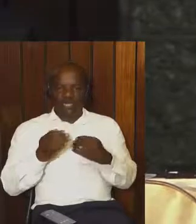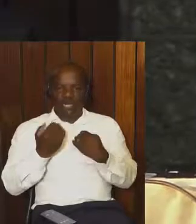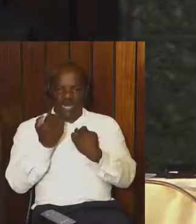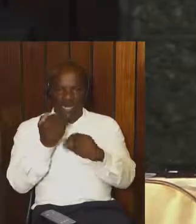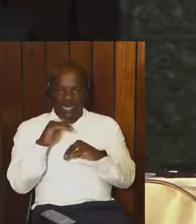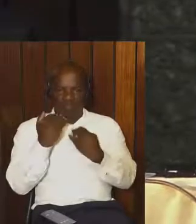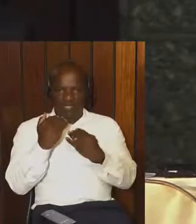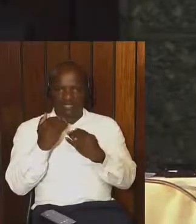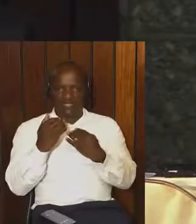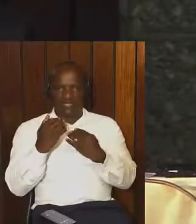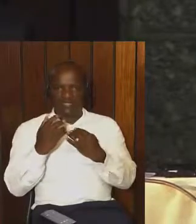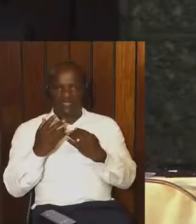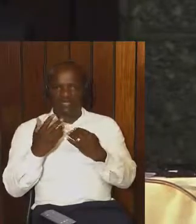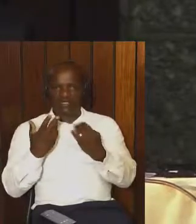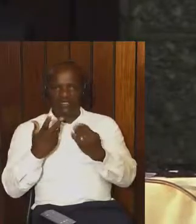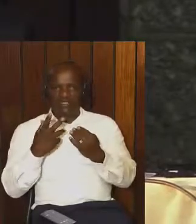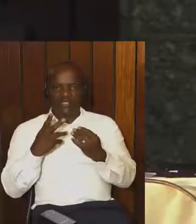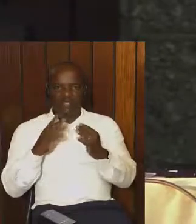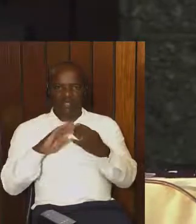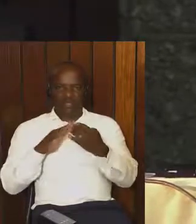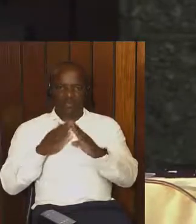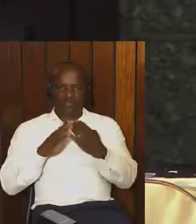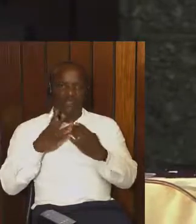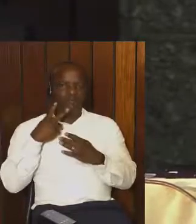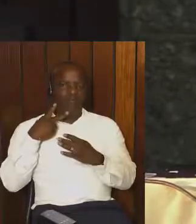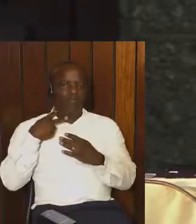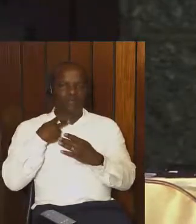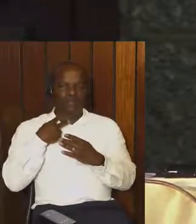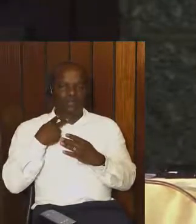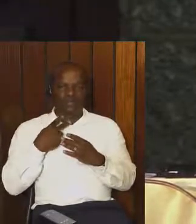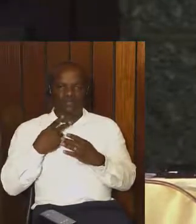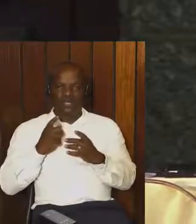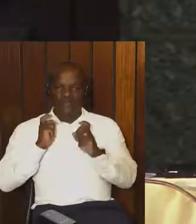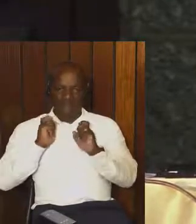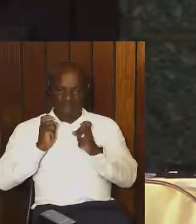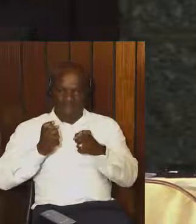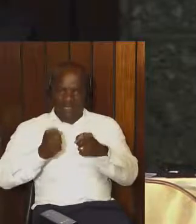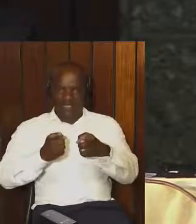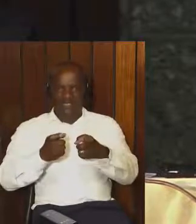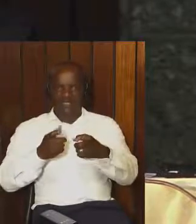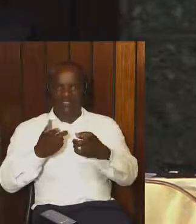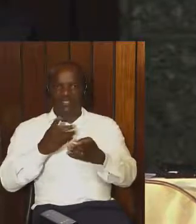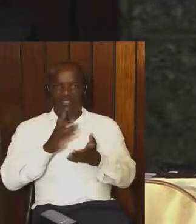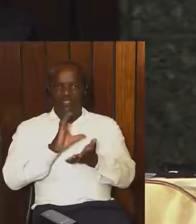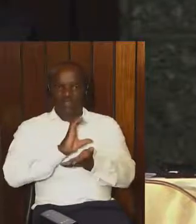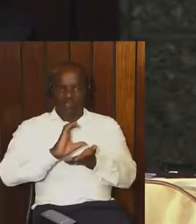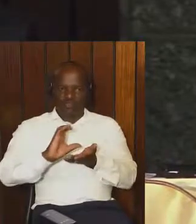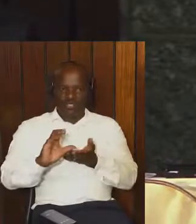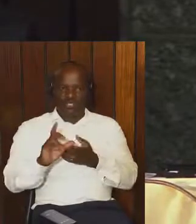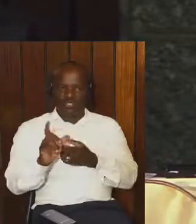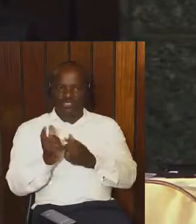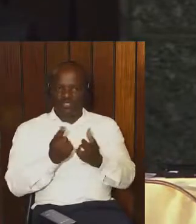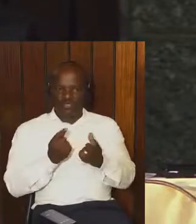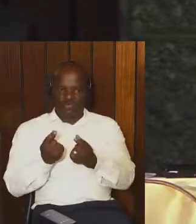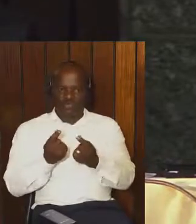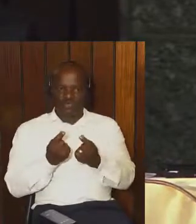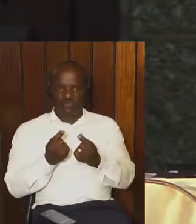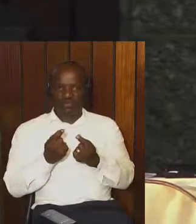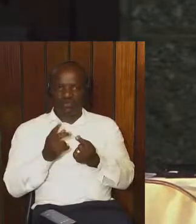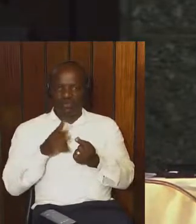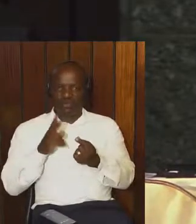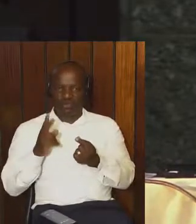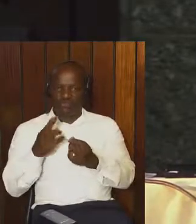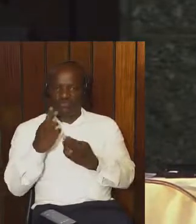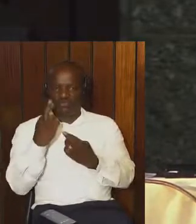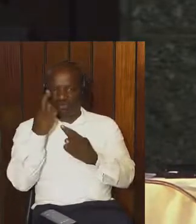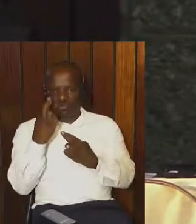community, but also making sure that we fast-track what these contractors are doing. We also hope to